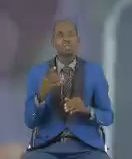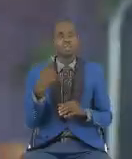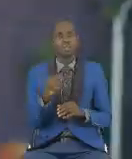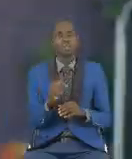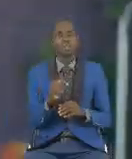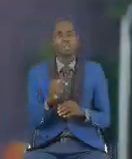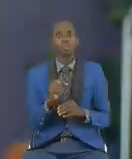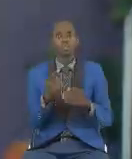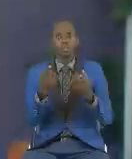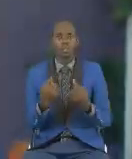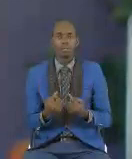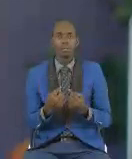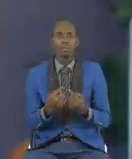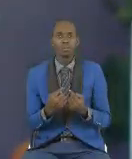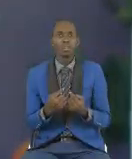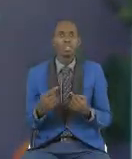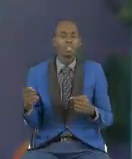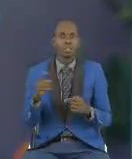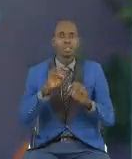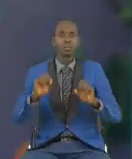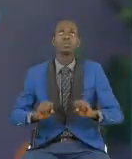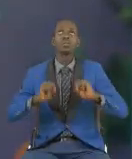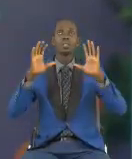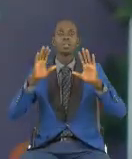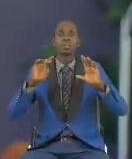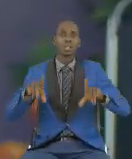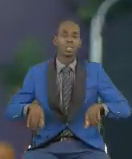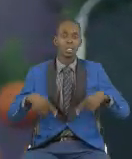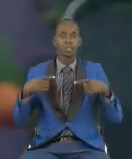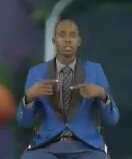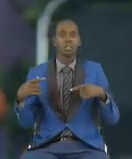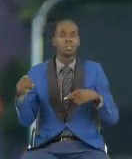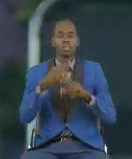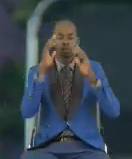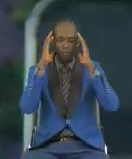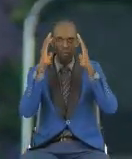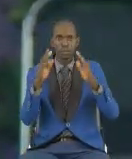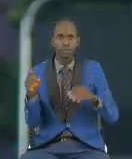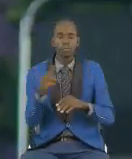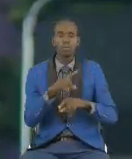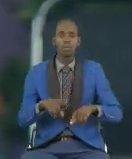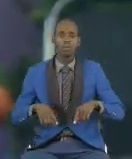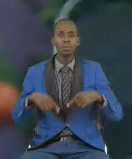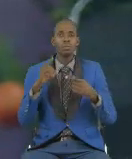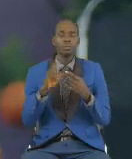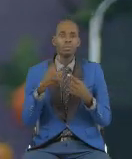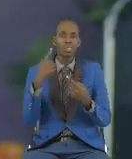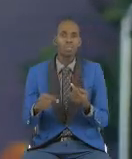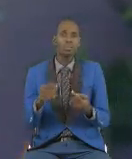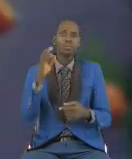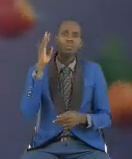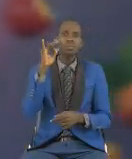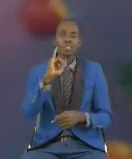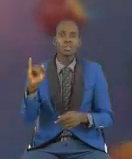They committed their lives. They focused their lives to the preaching of the